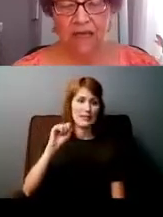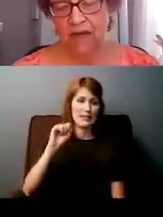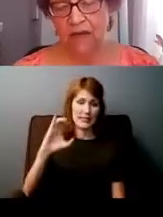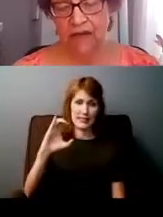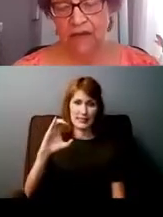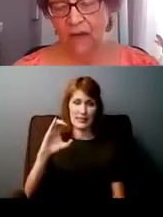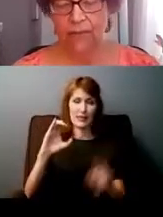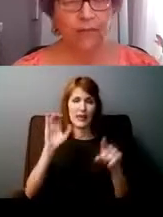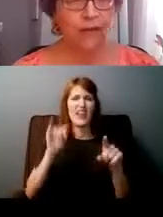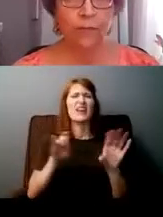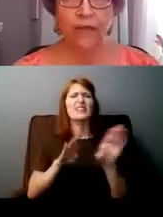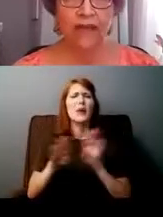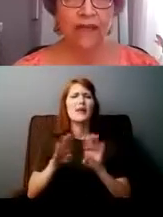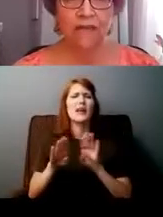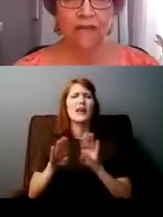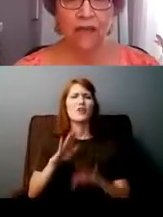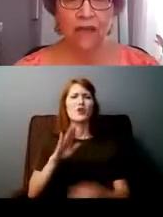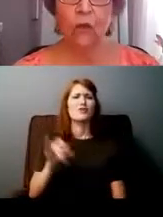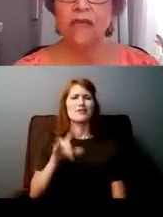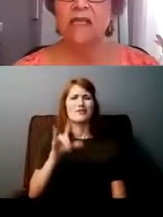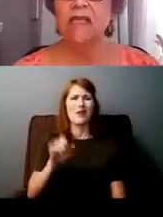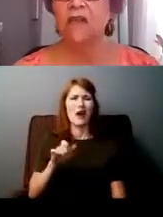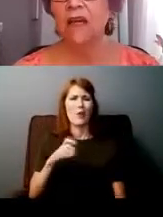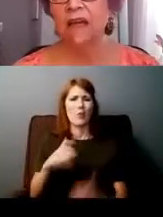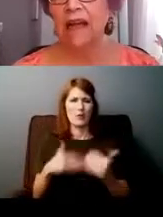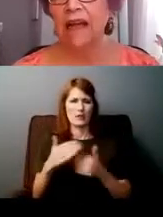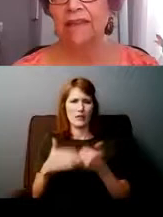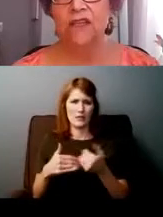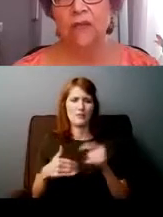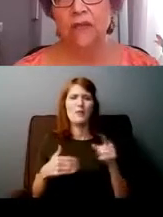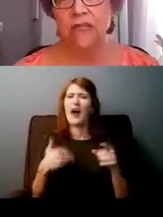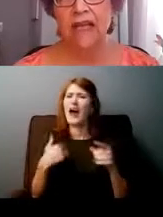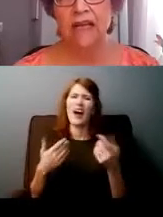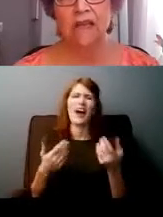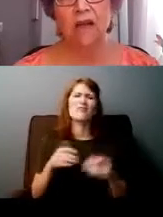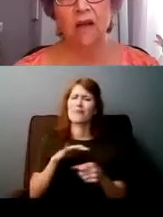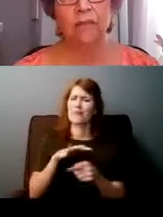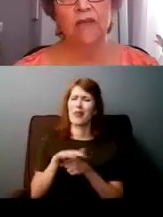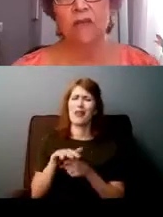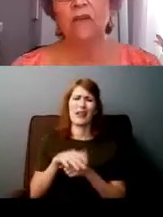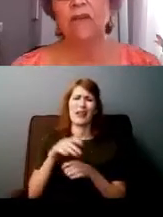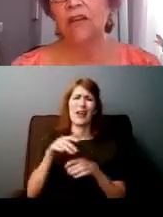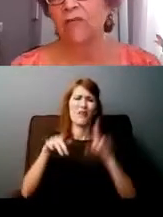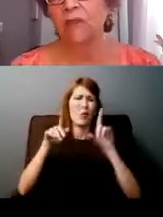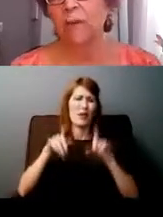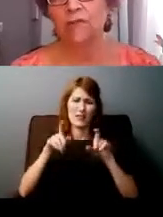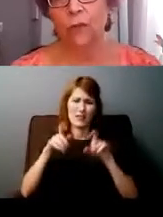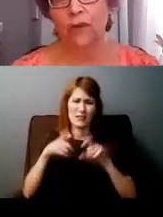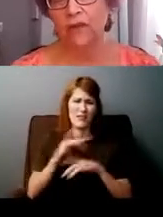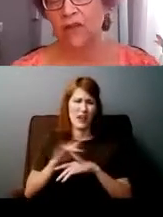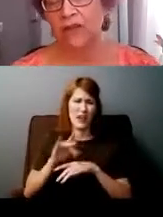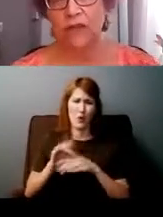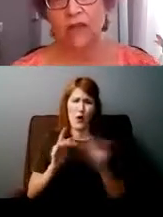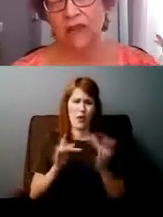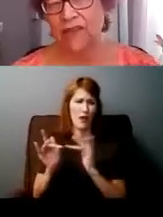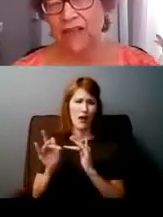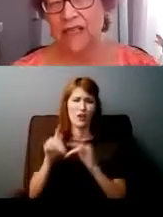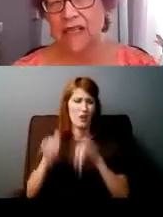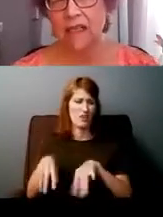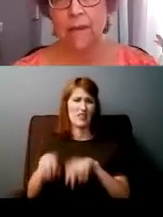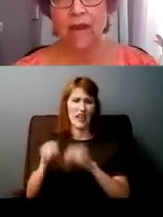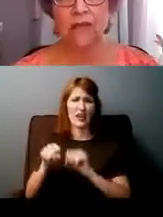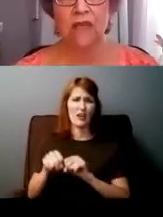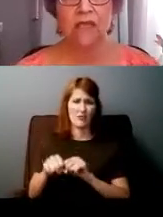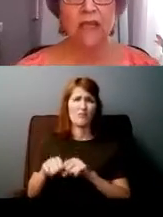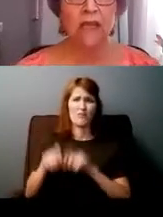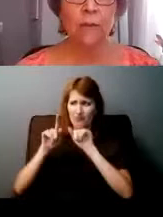is, and there are plenty of quizzes online that you can take that you don't even have to pay for, that'll give you kind of an